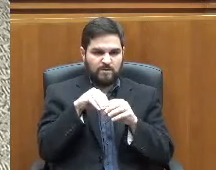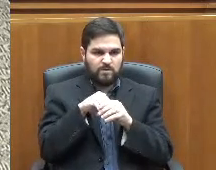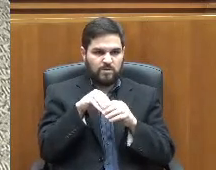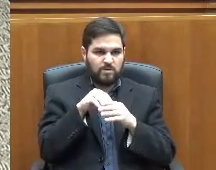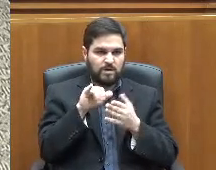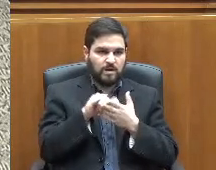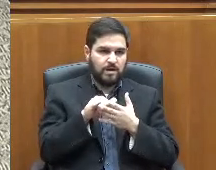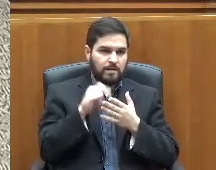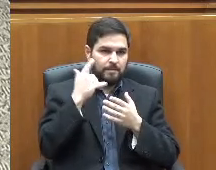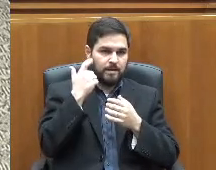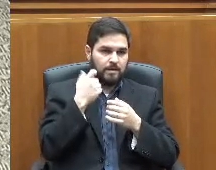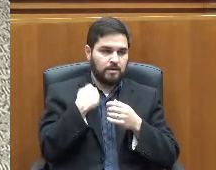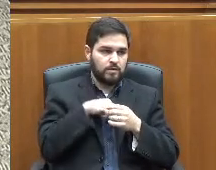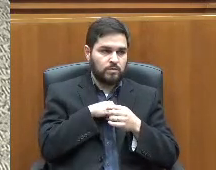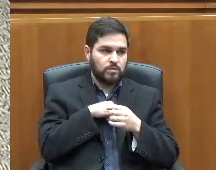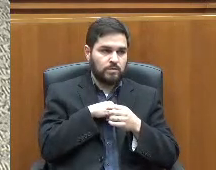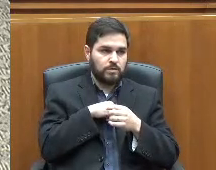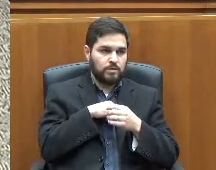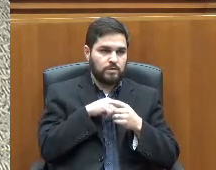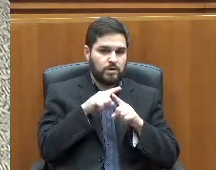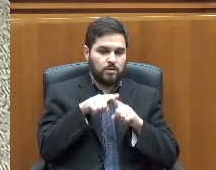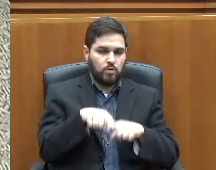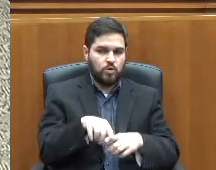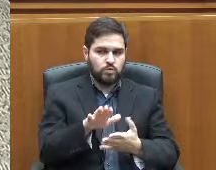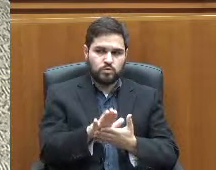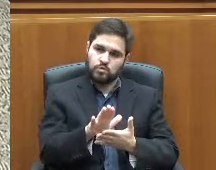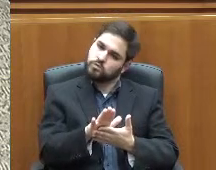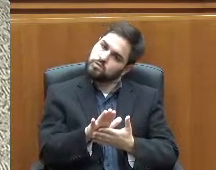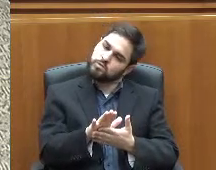in, because we're holding school